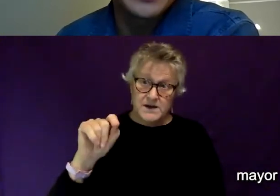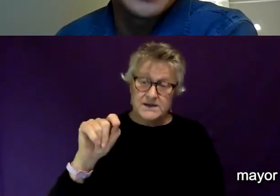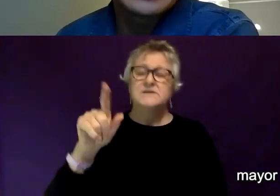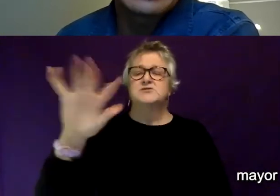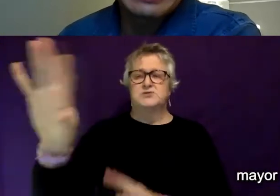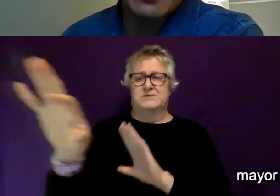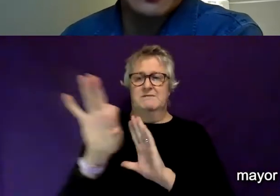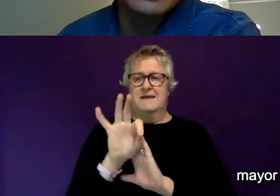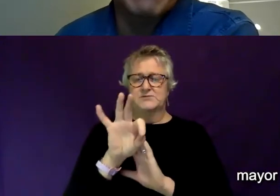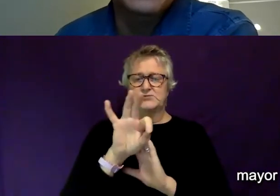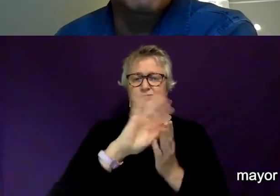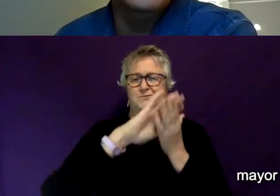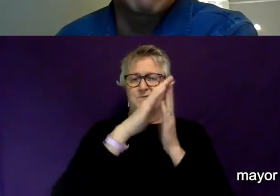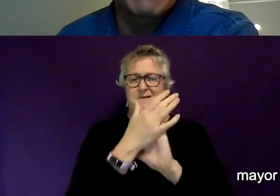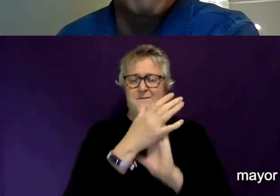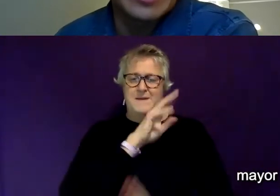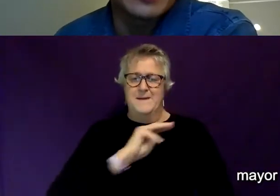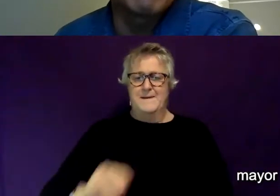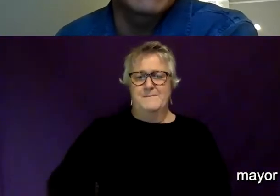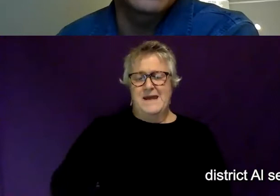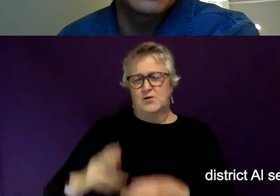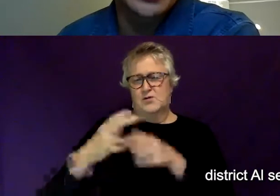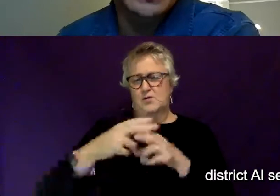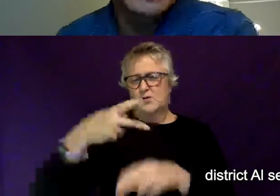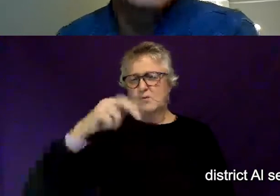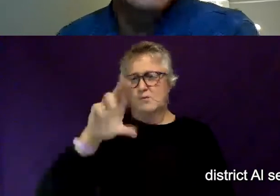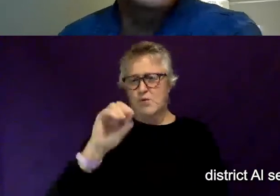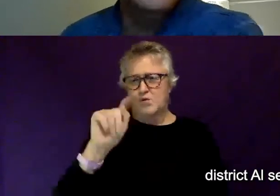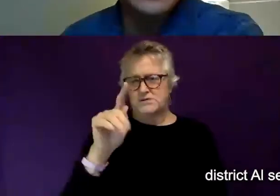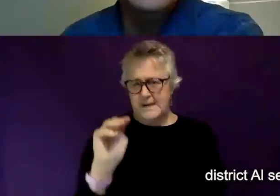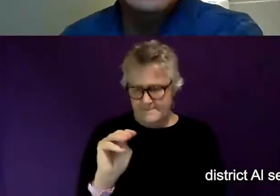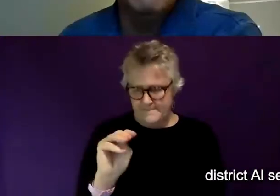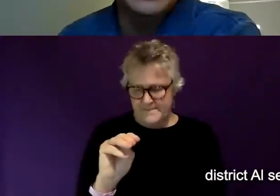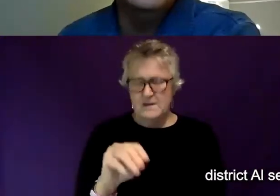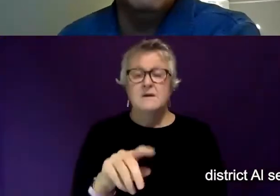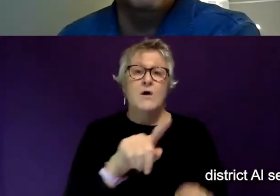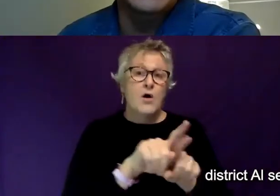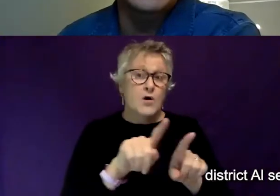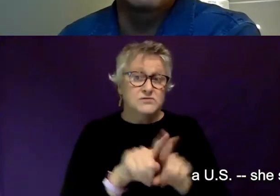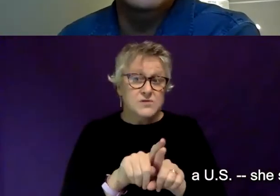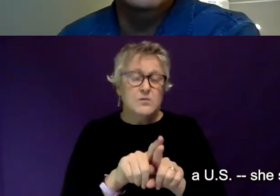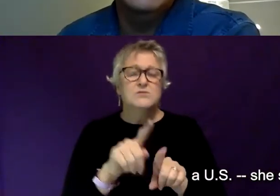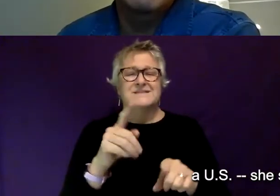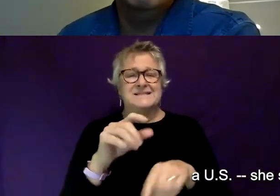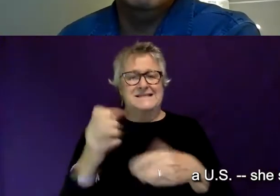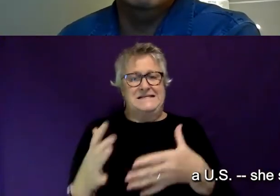Tem. She is District Director for Assemblymember Al Marasucci. She also serves as Senior Advisor for